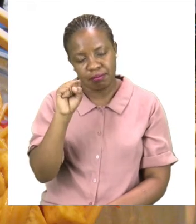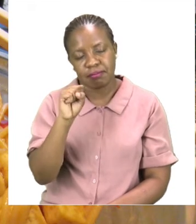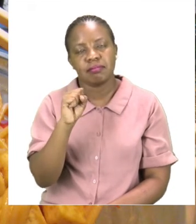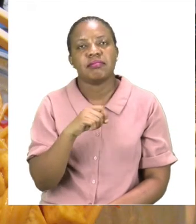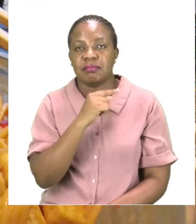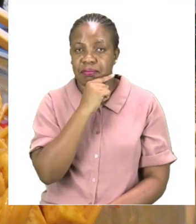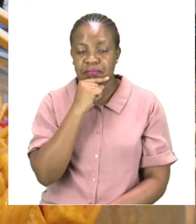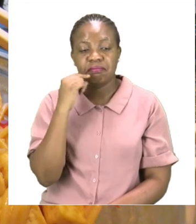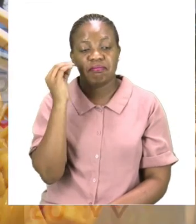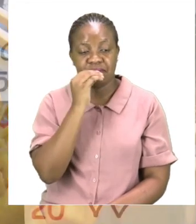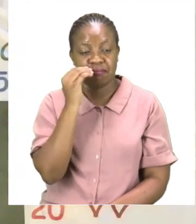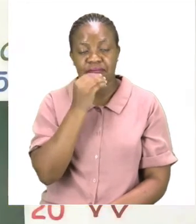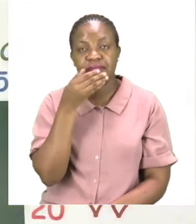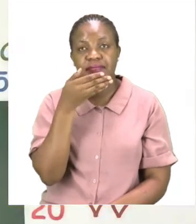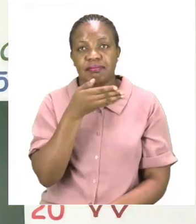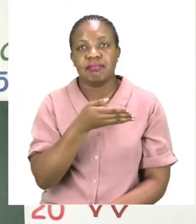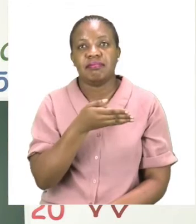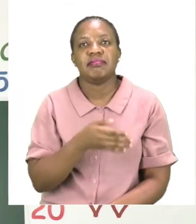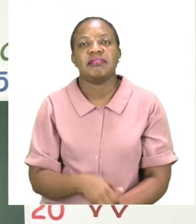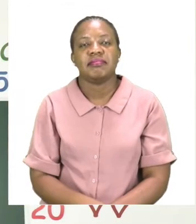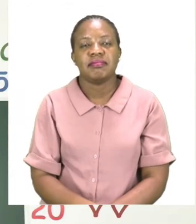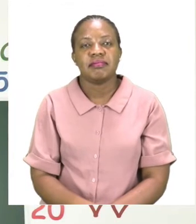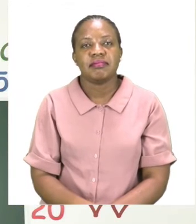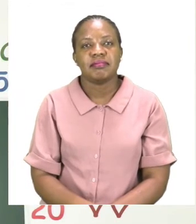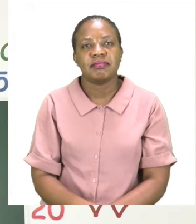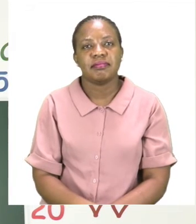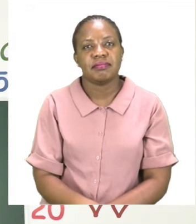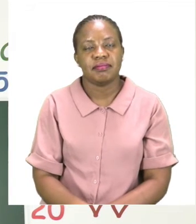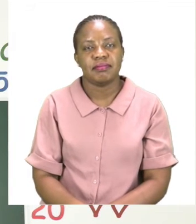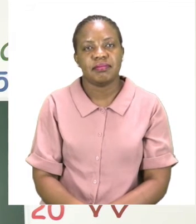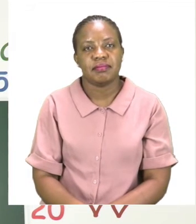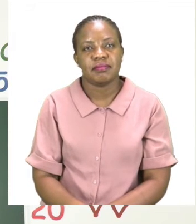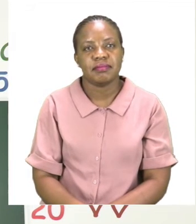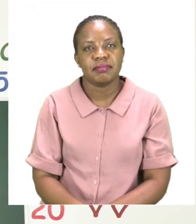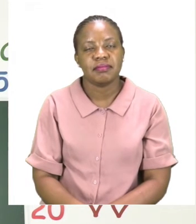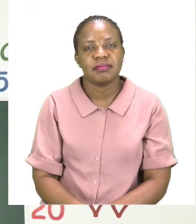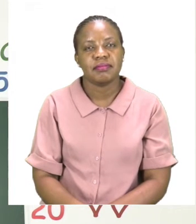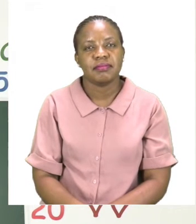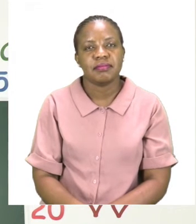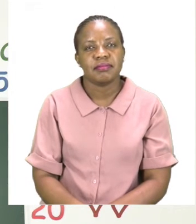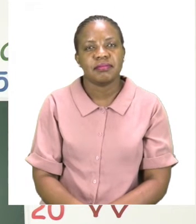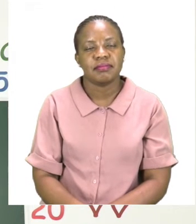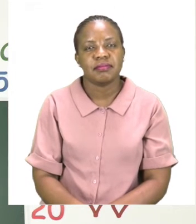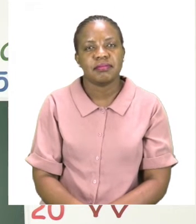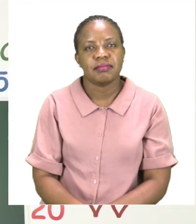noodles. Well done. If you guessed that correctly, good job. So that